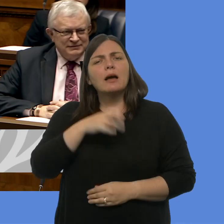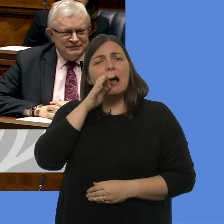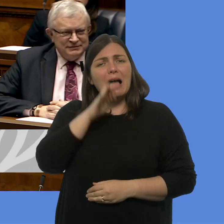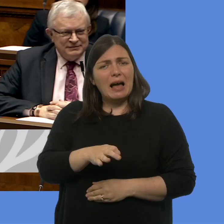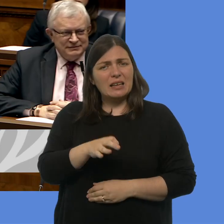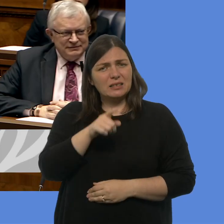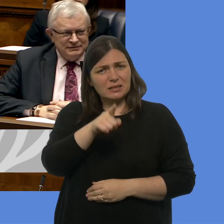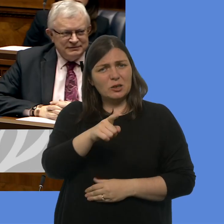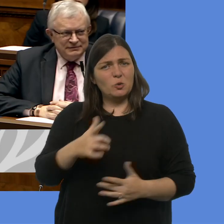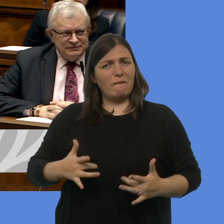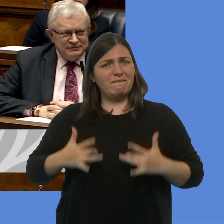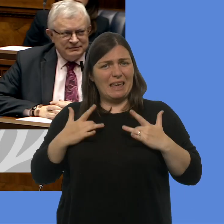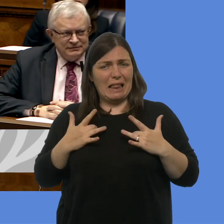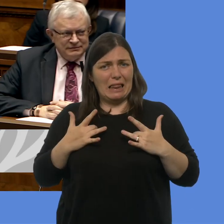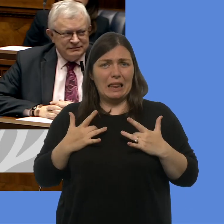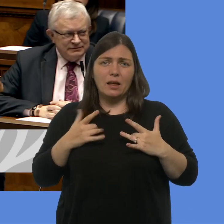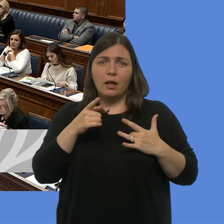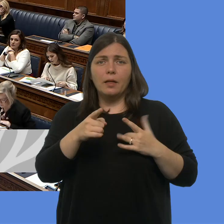what he calls a battle a day?